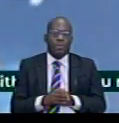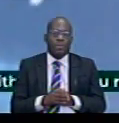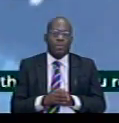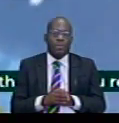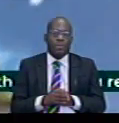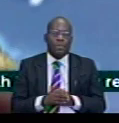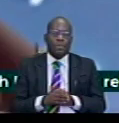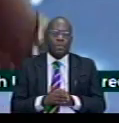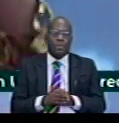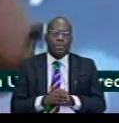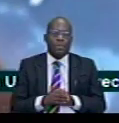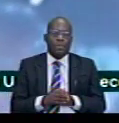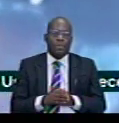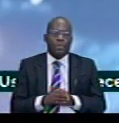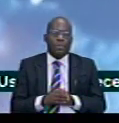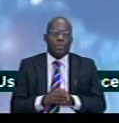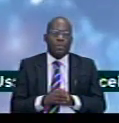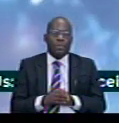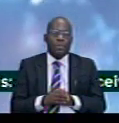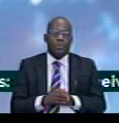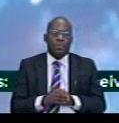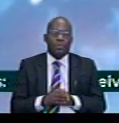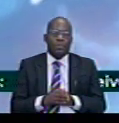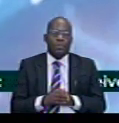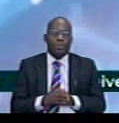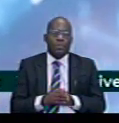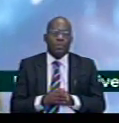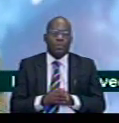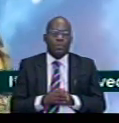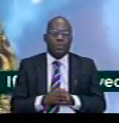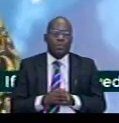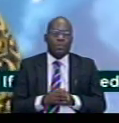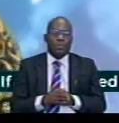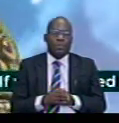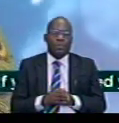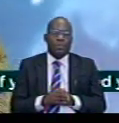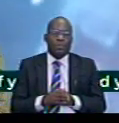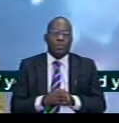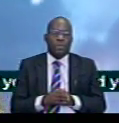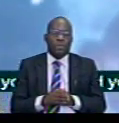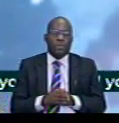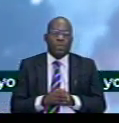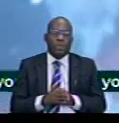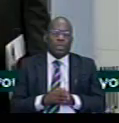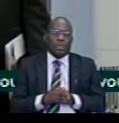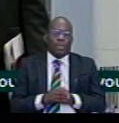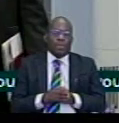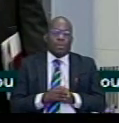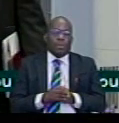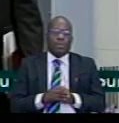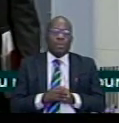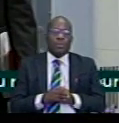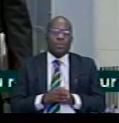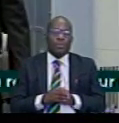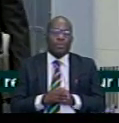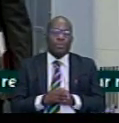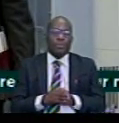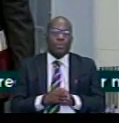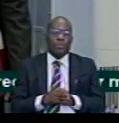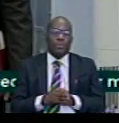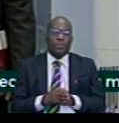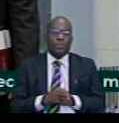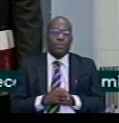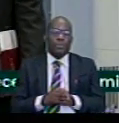na ma u be ele o do gan ne mi le yesu won come gloire à Dieu. Gloire à